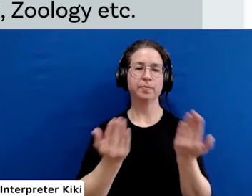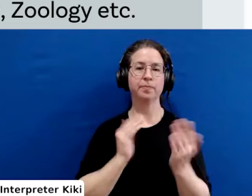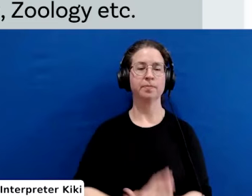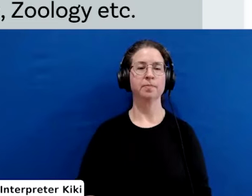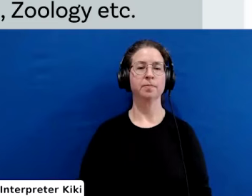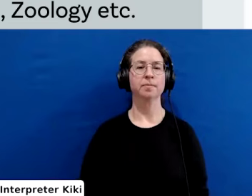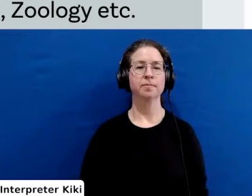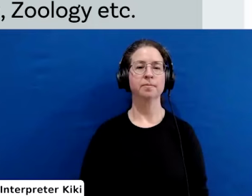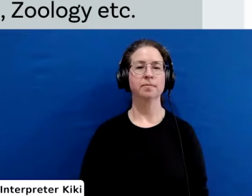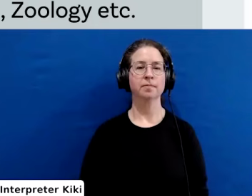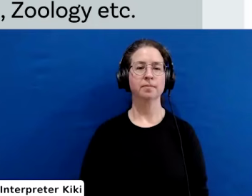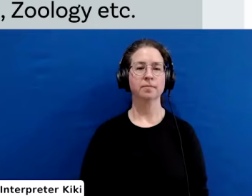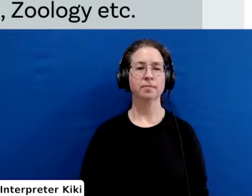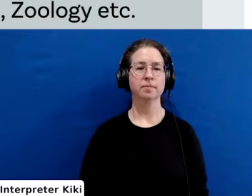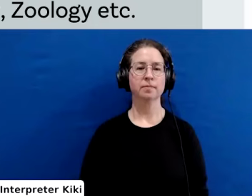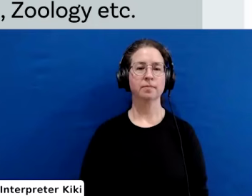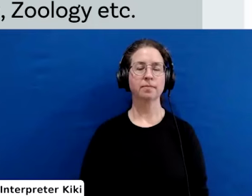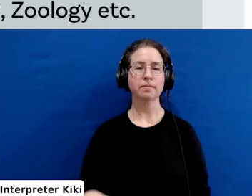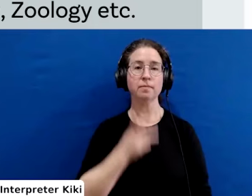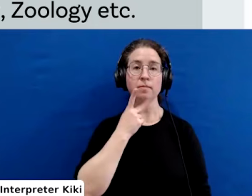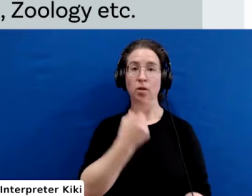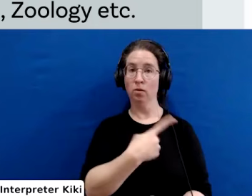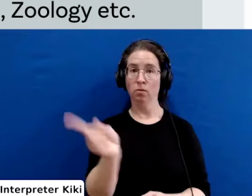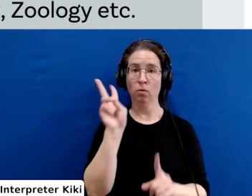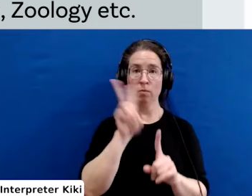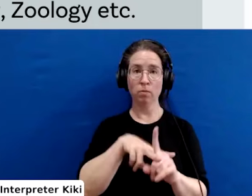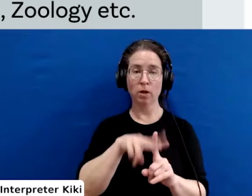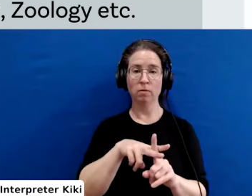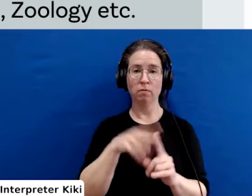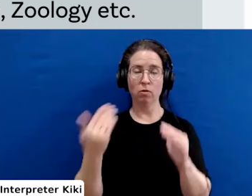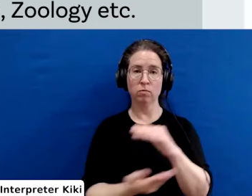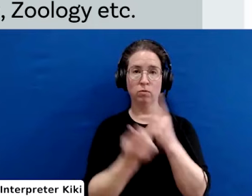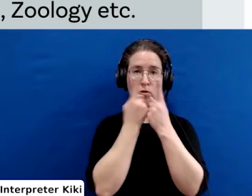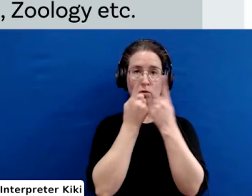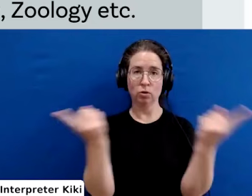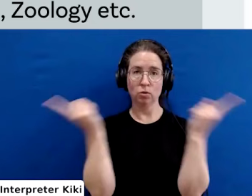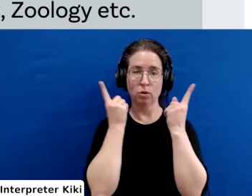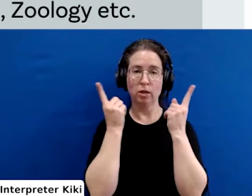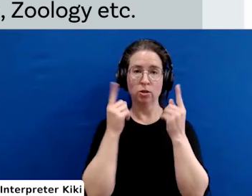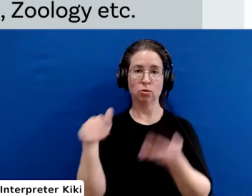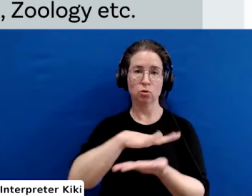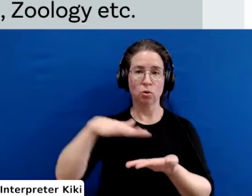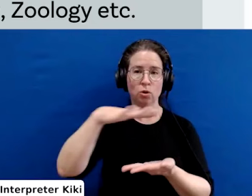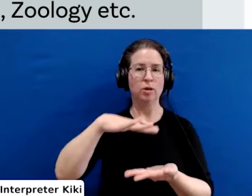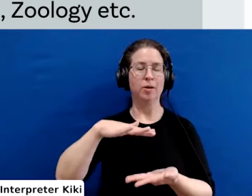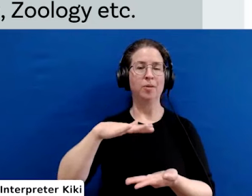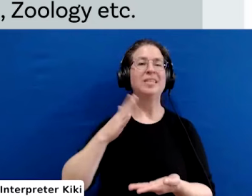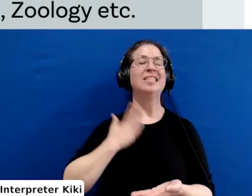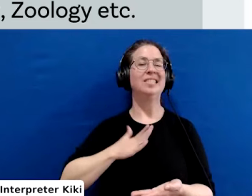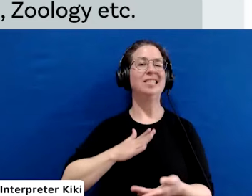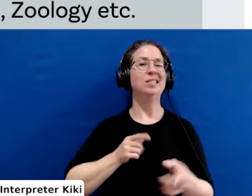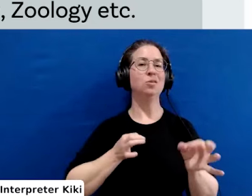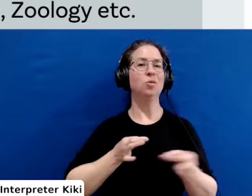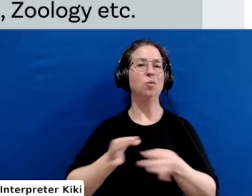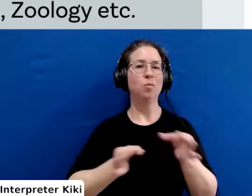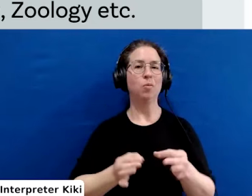eligible. So if you're applying for an undergraduate scholarship, you need to be intending to study an eligible STEM